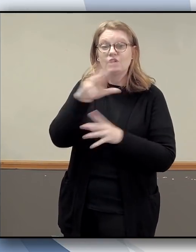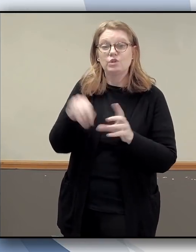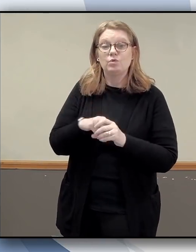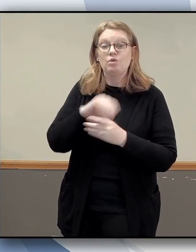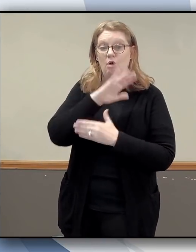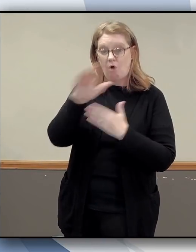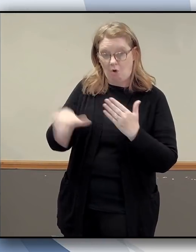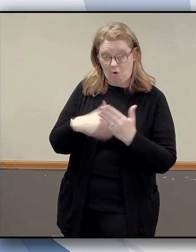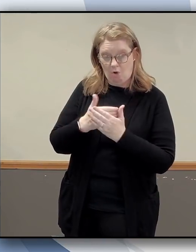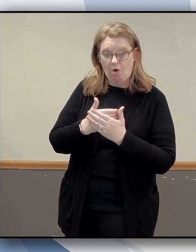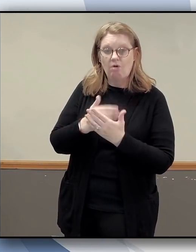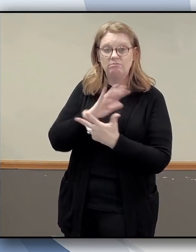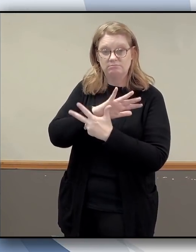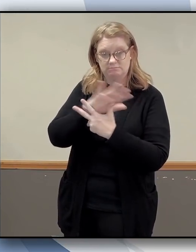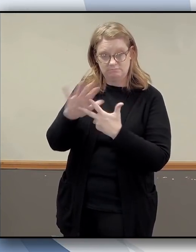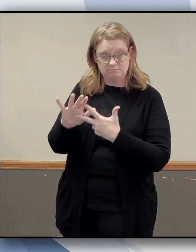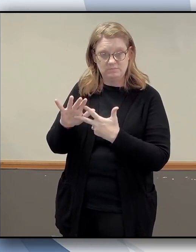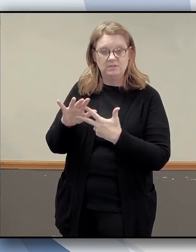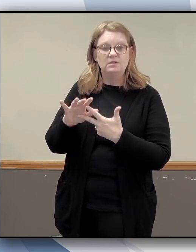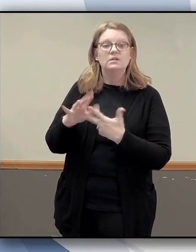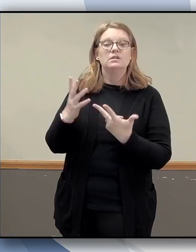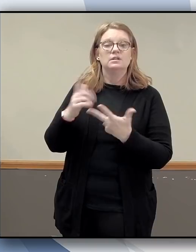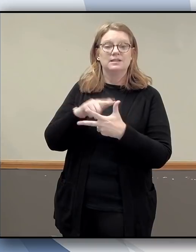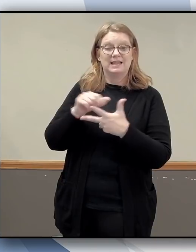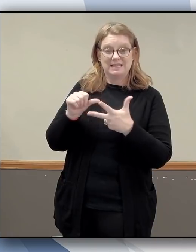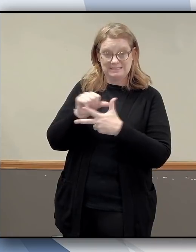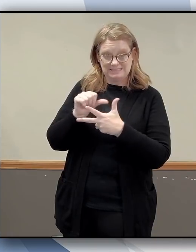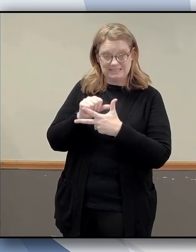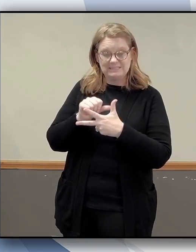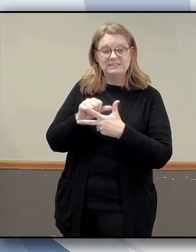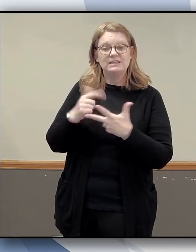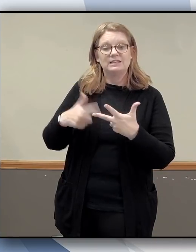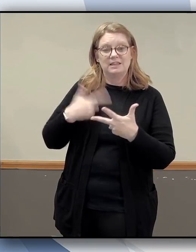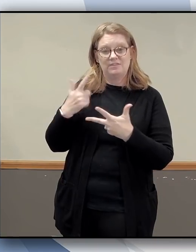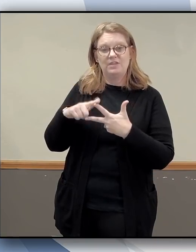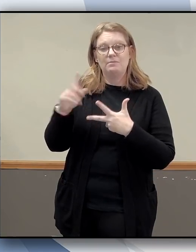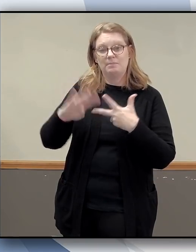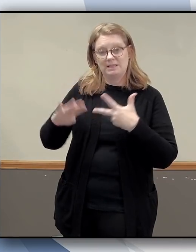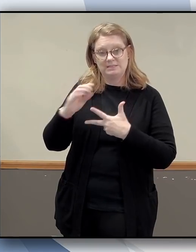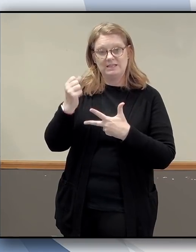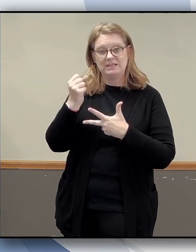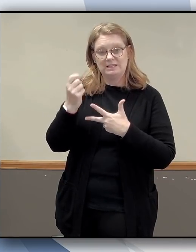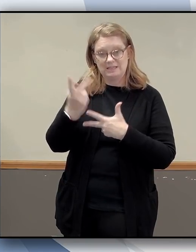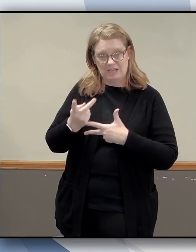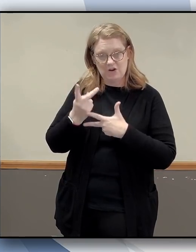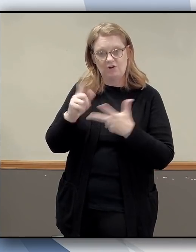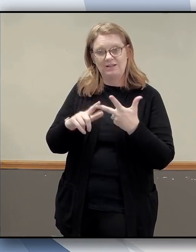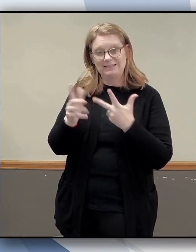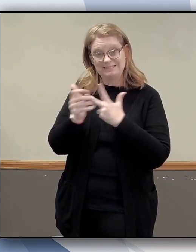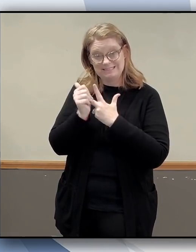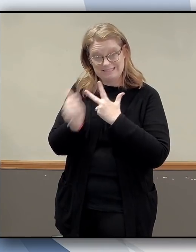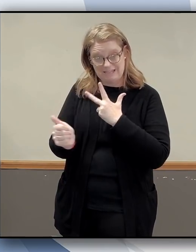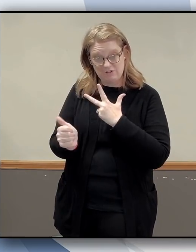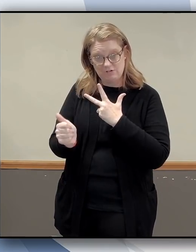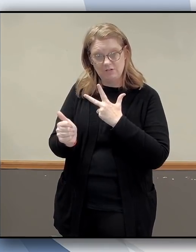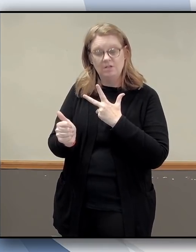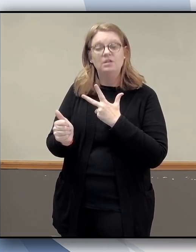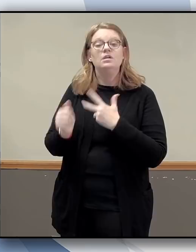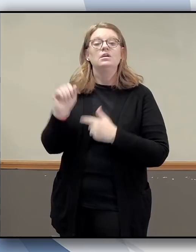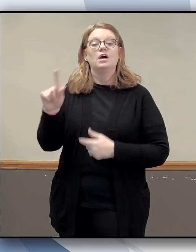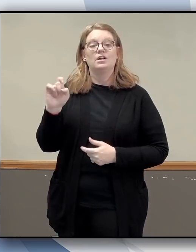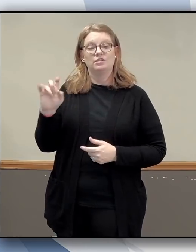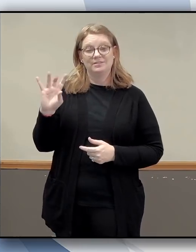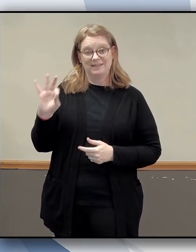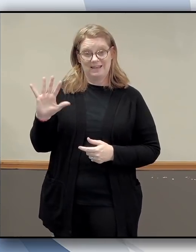3 of the service lines, assisted living, basic care, and SNF, in our guidelines, 195 allow indoor